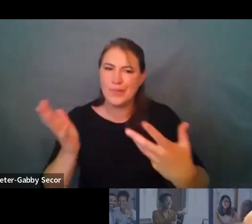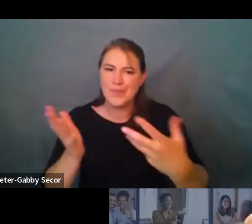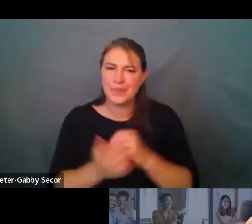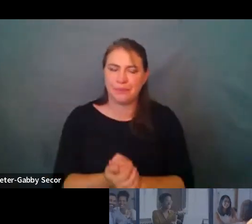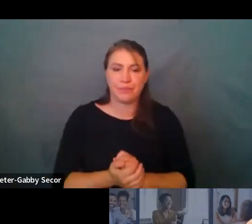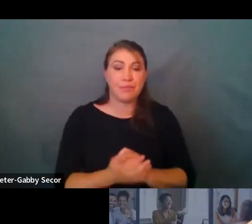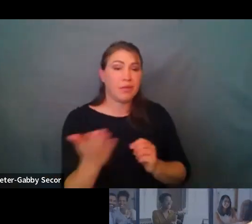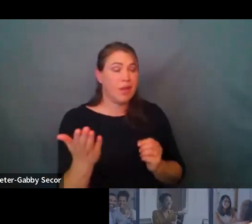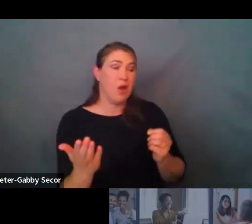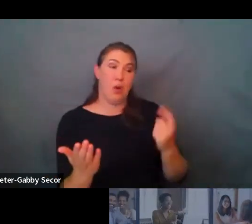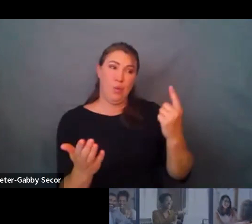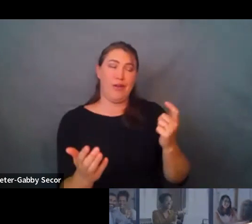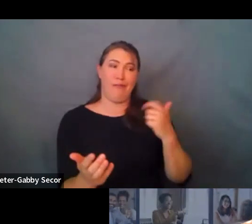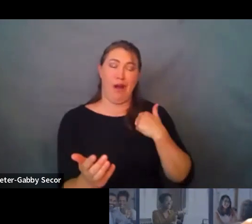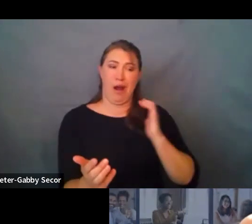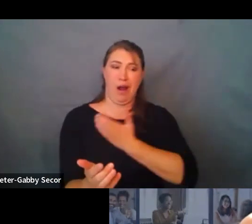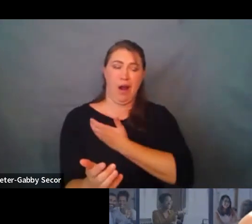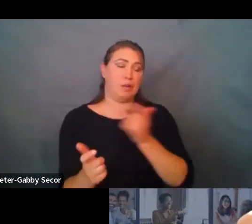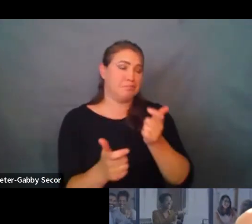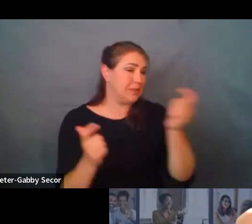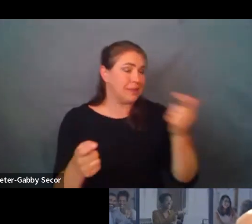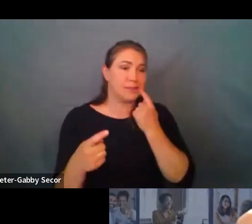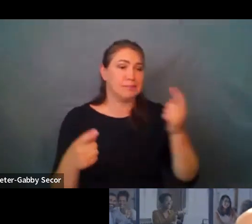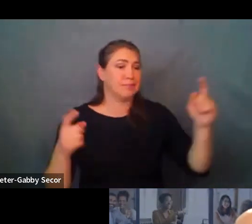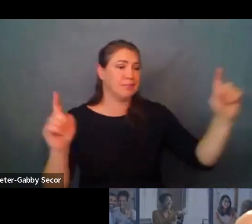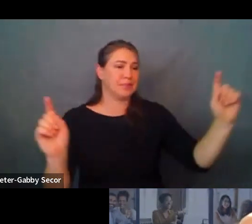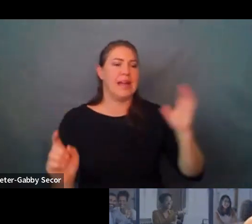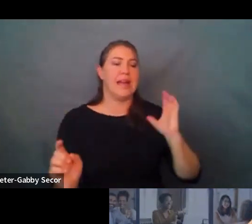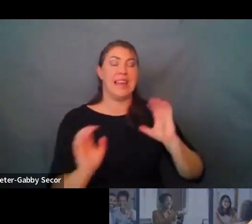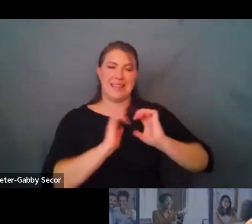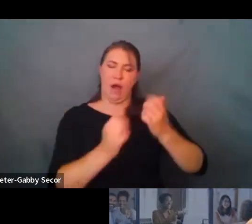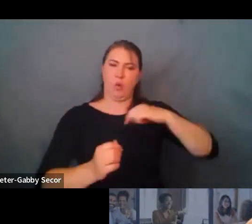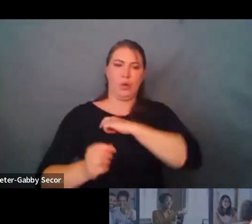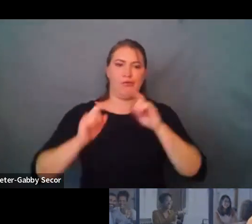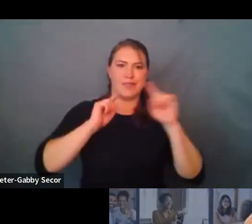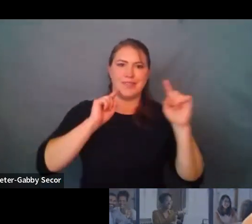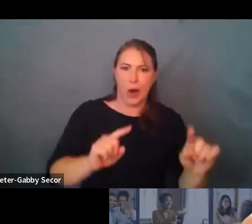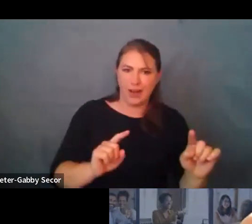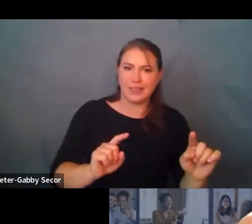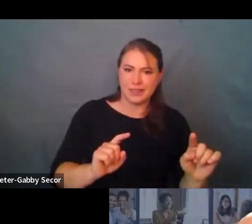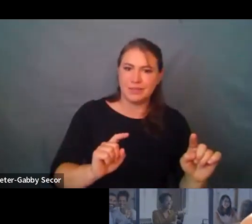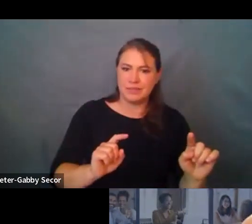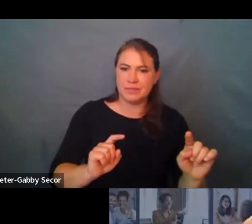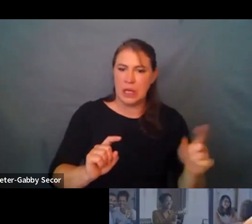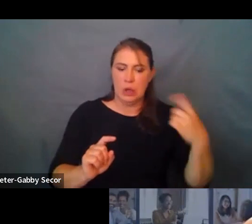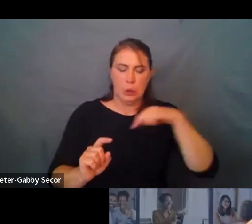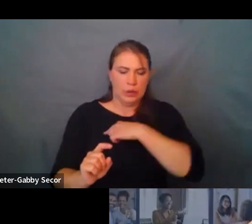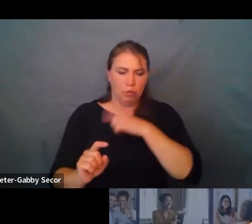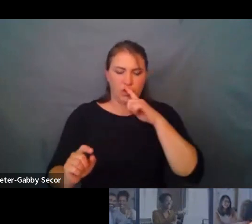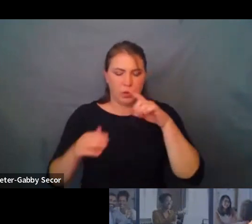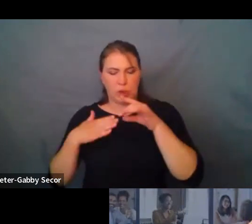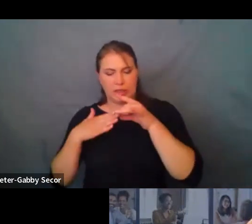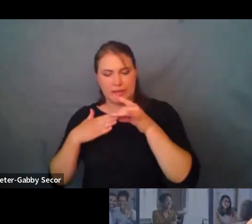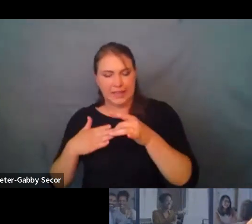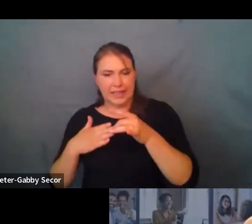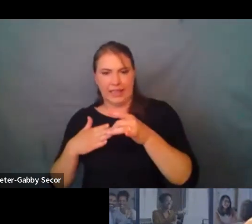biggest achievements really is just our responsiveness, right? I think intermediaries led the way when it came to completing